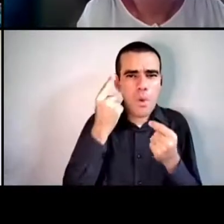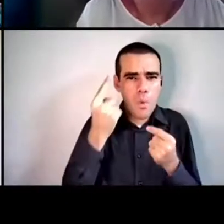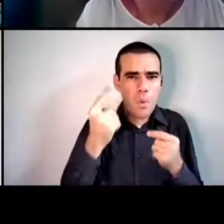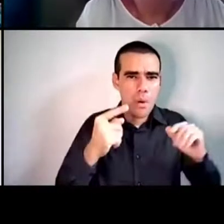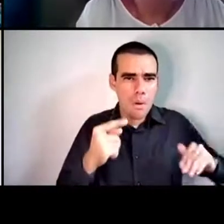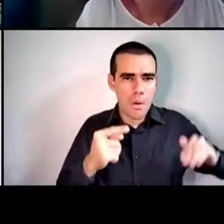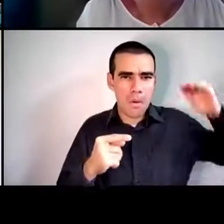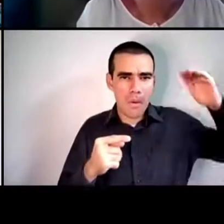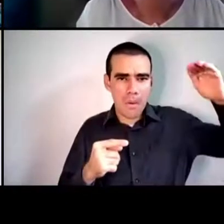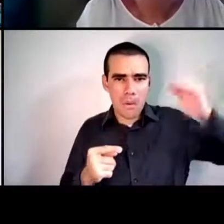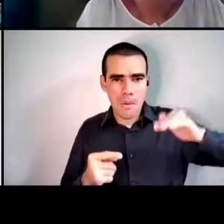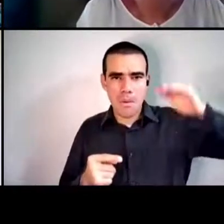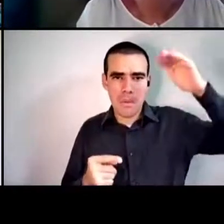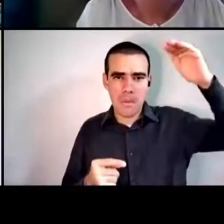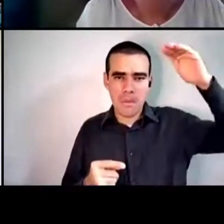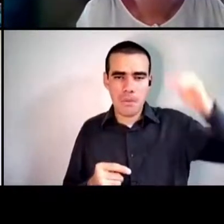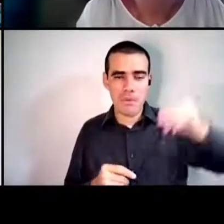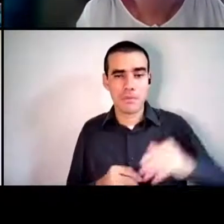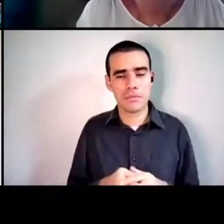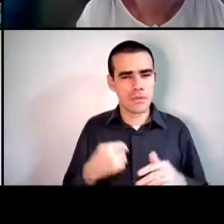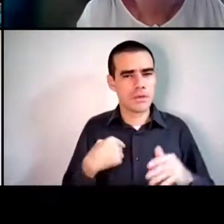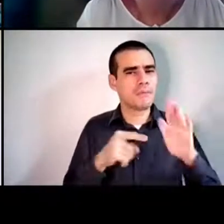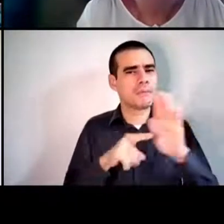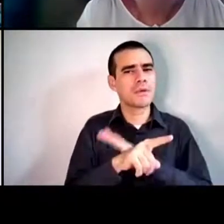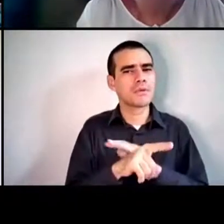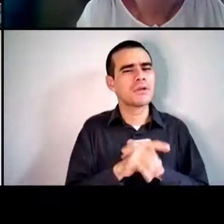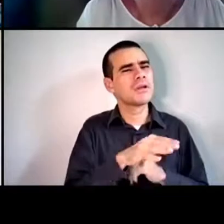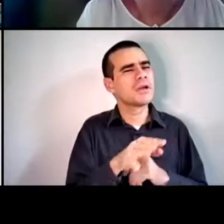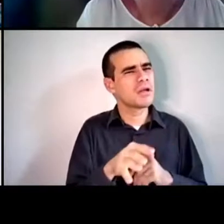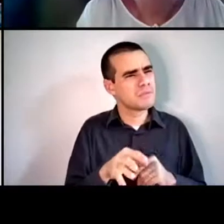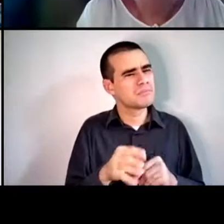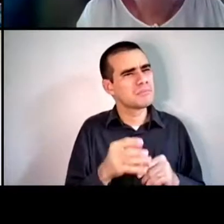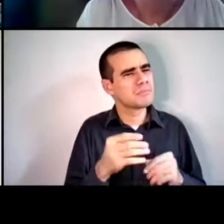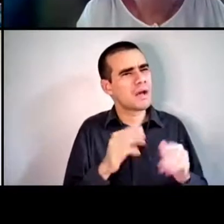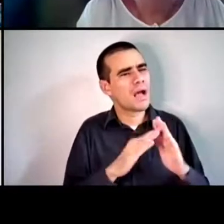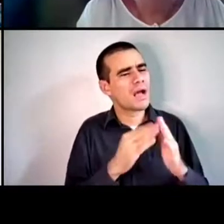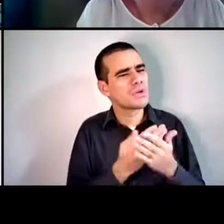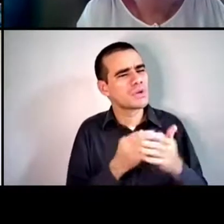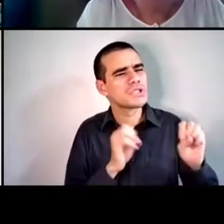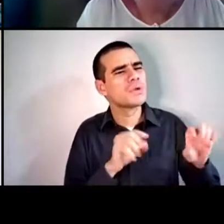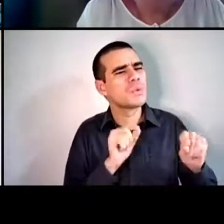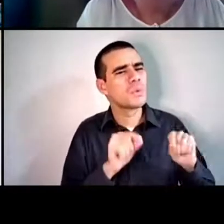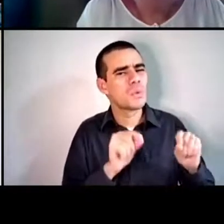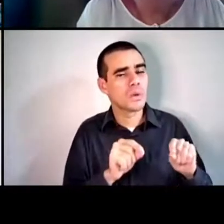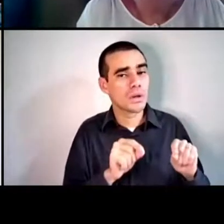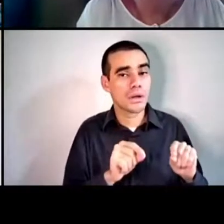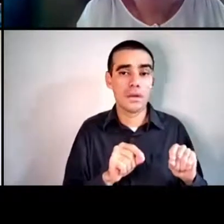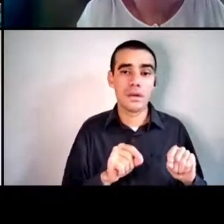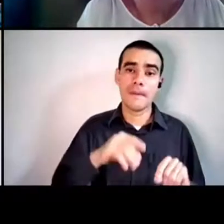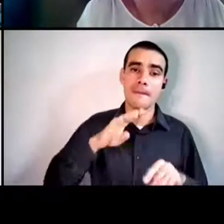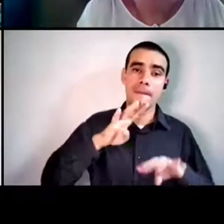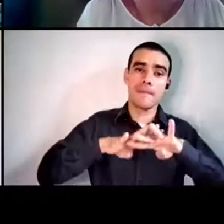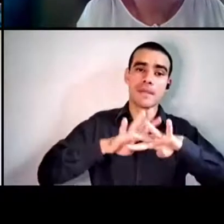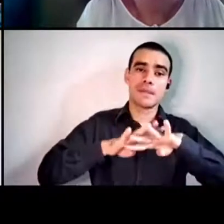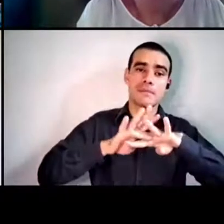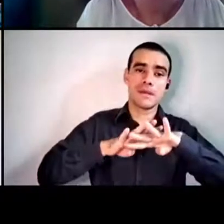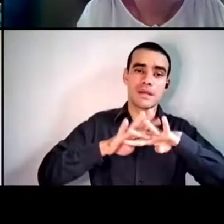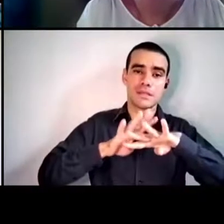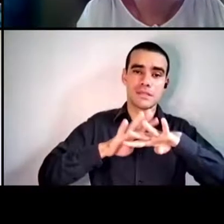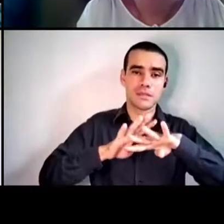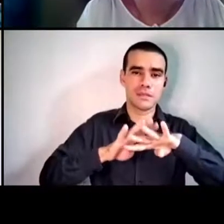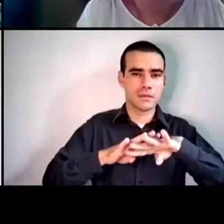one teacher and different ages in the group, in the children. I said, what are you teaching here? I'm teaching